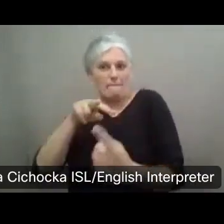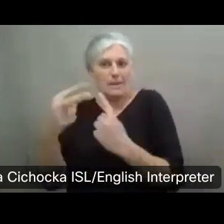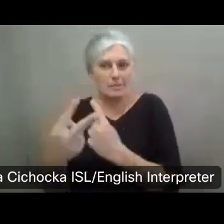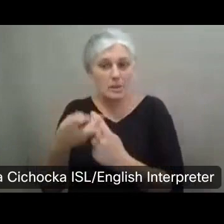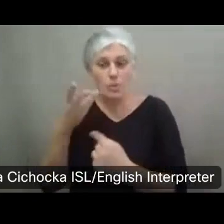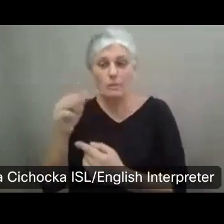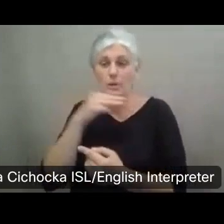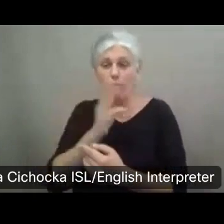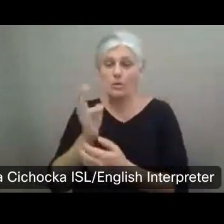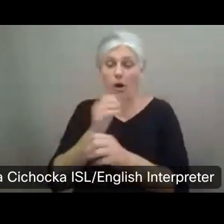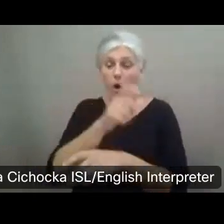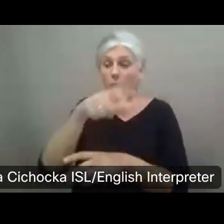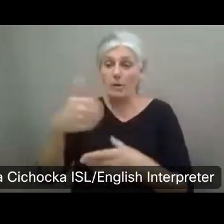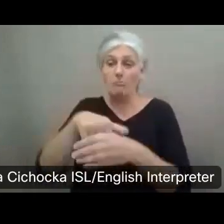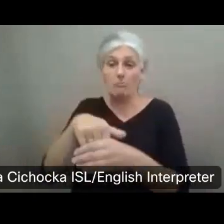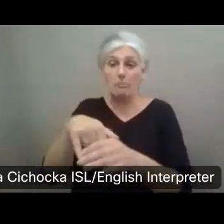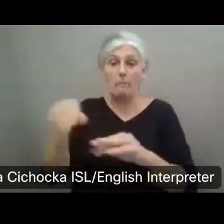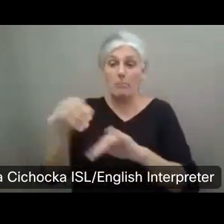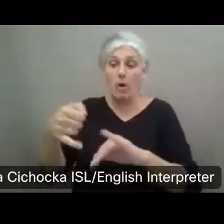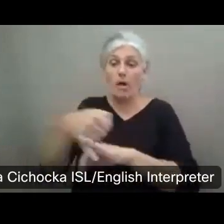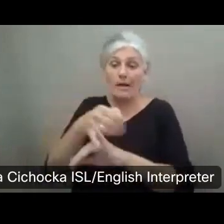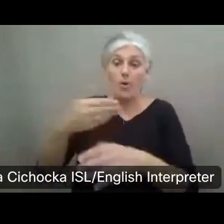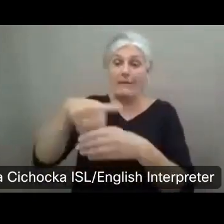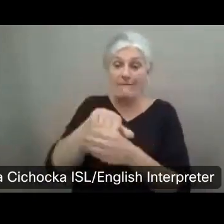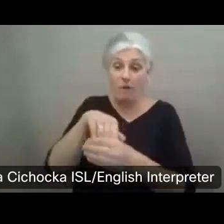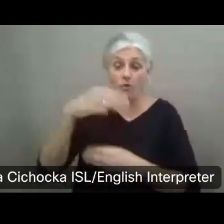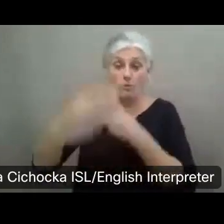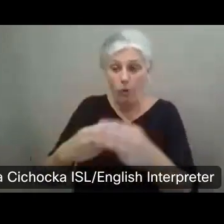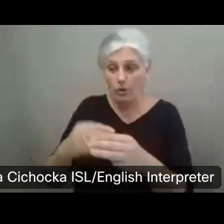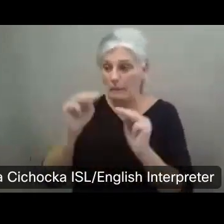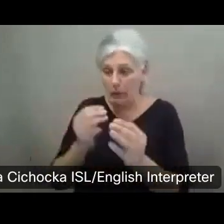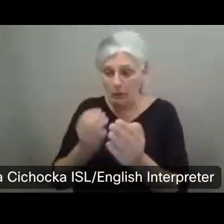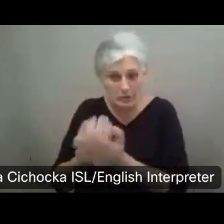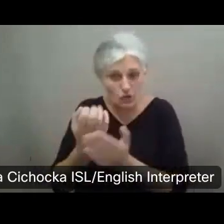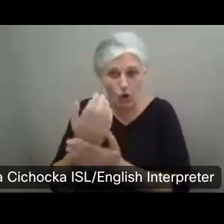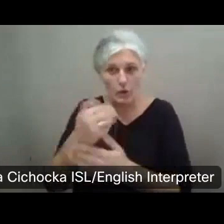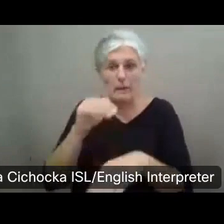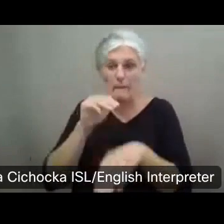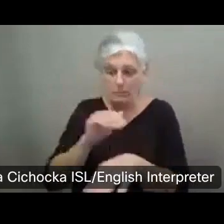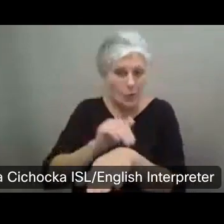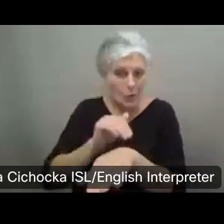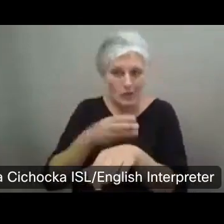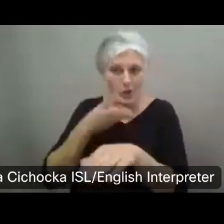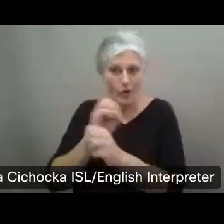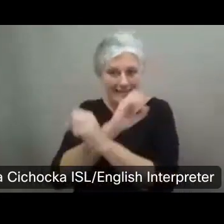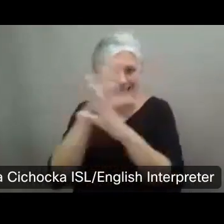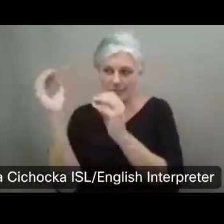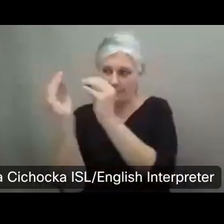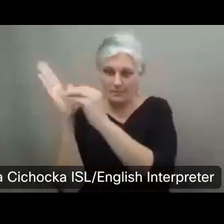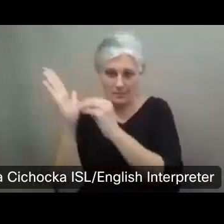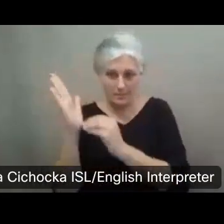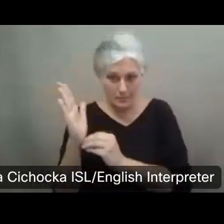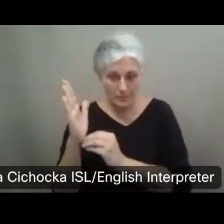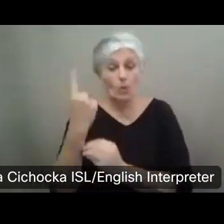parties understand those processes and the possible scenarios and consequences. You know, an example was given